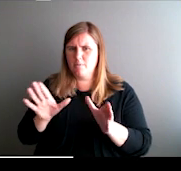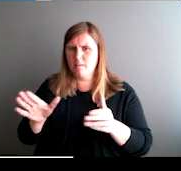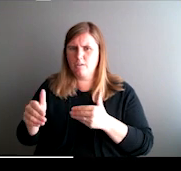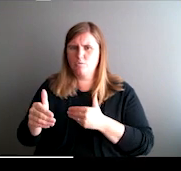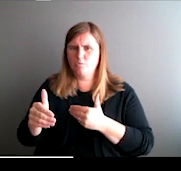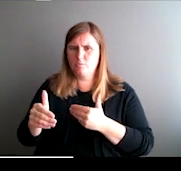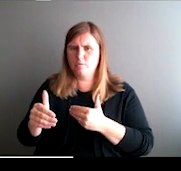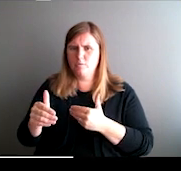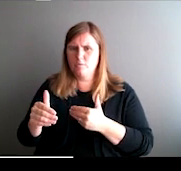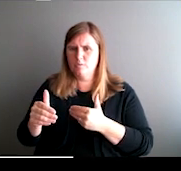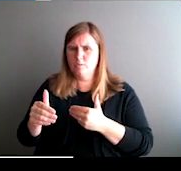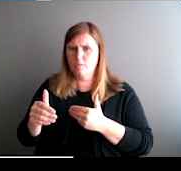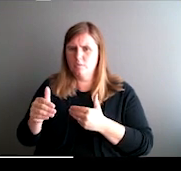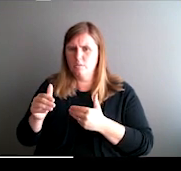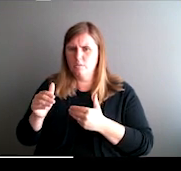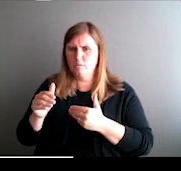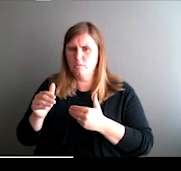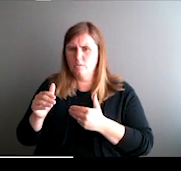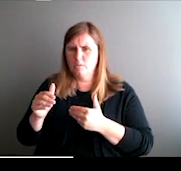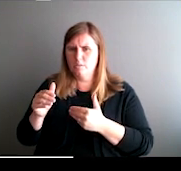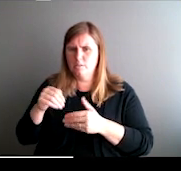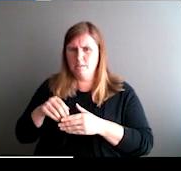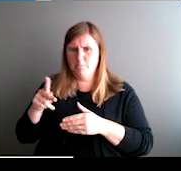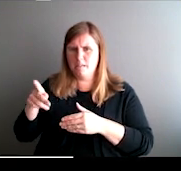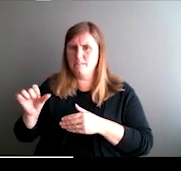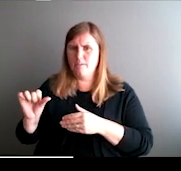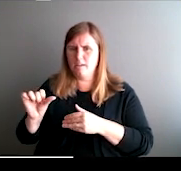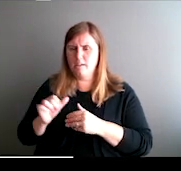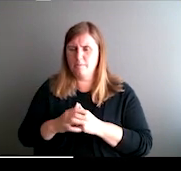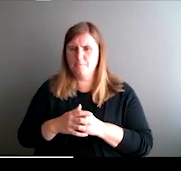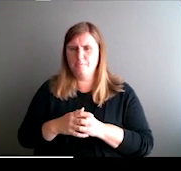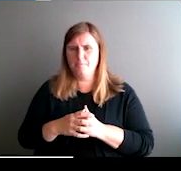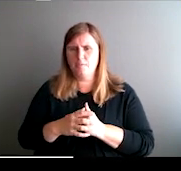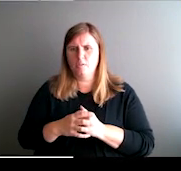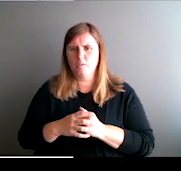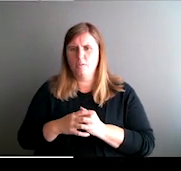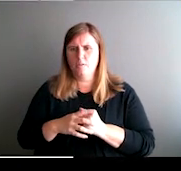classrooms around here in Pennsylvania.